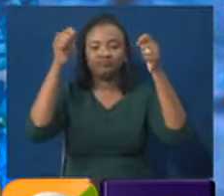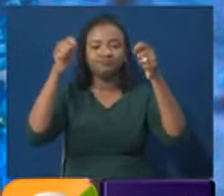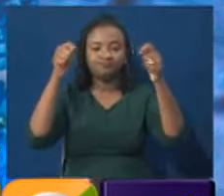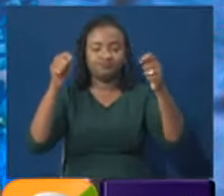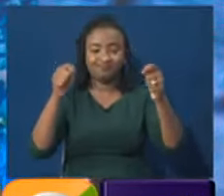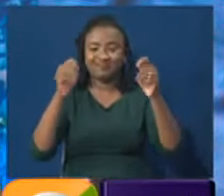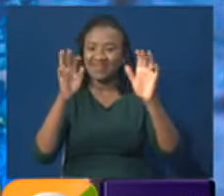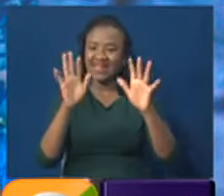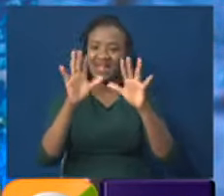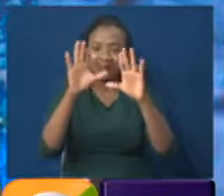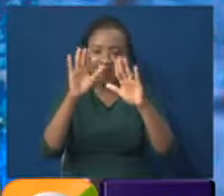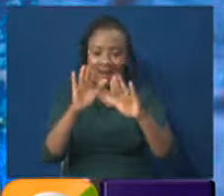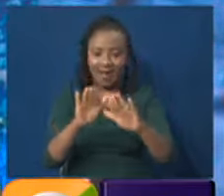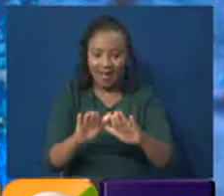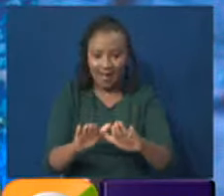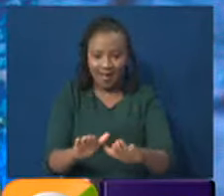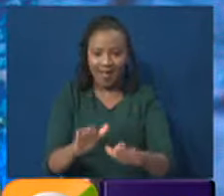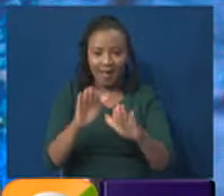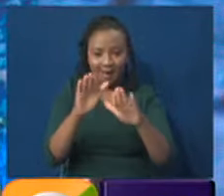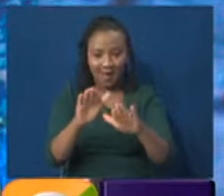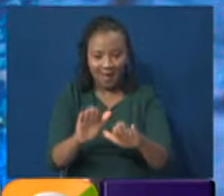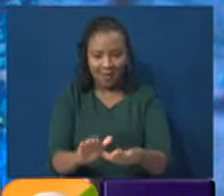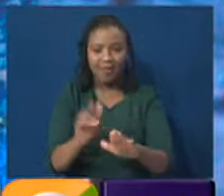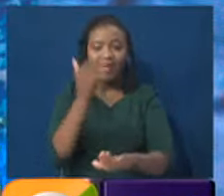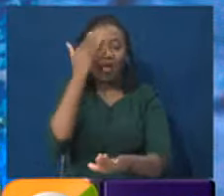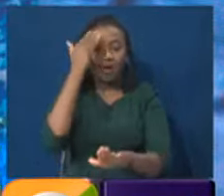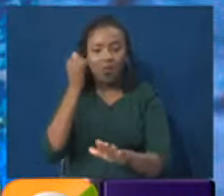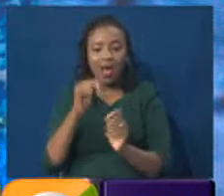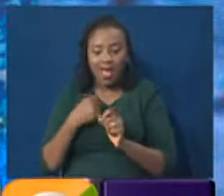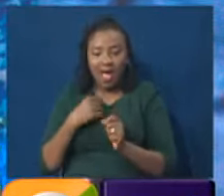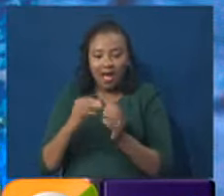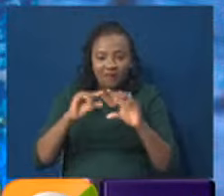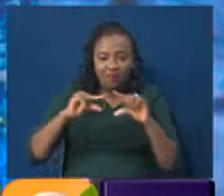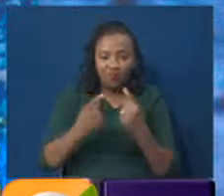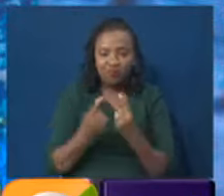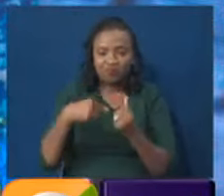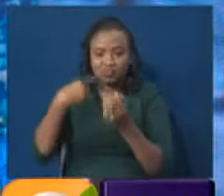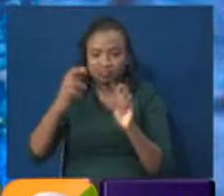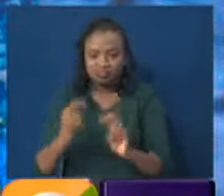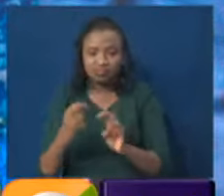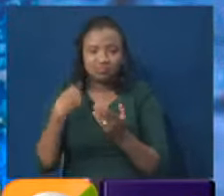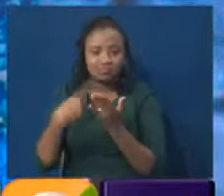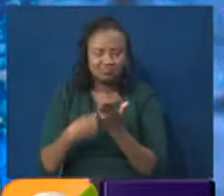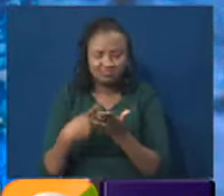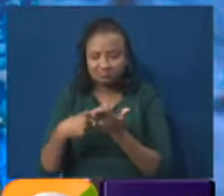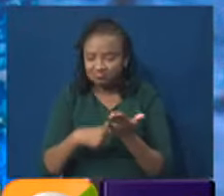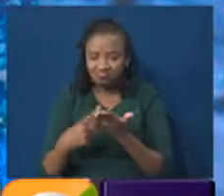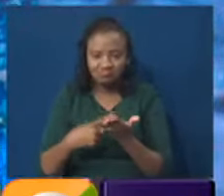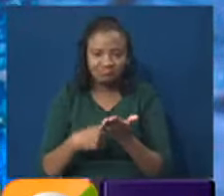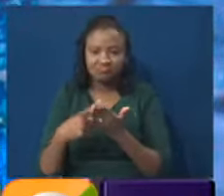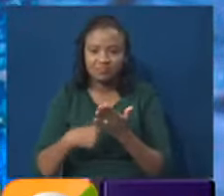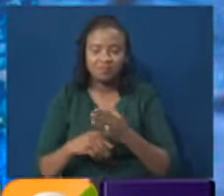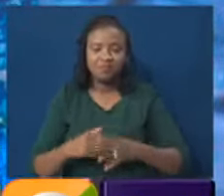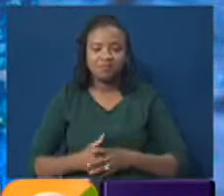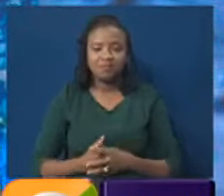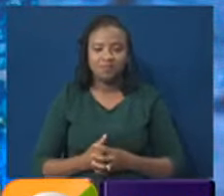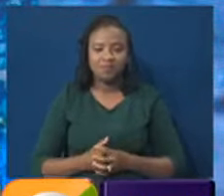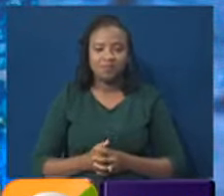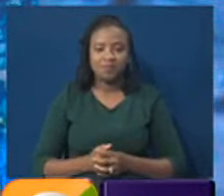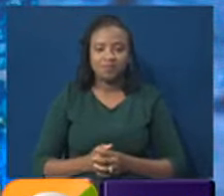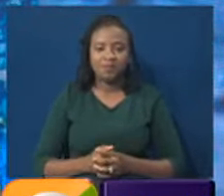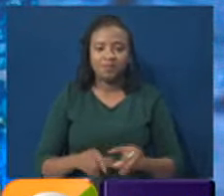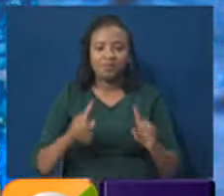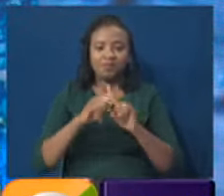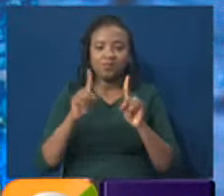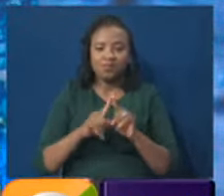have taken off. So I think these other factors help to, and also perhaps, again, I can't prove it, but the very,